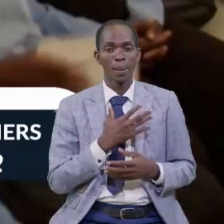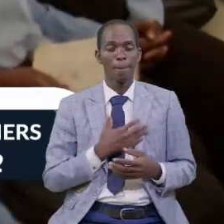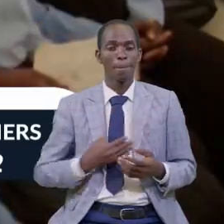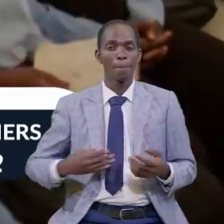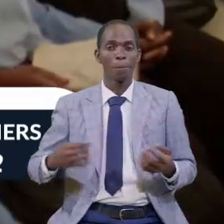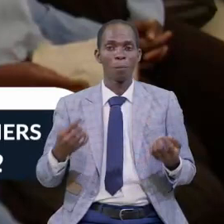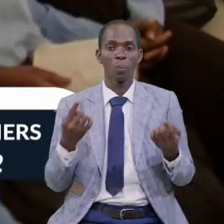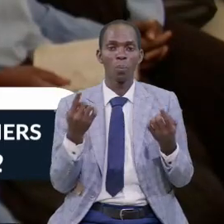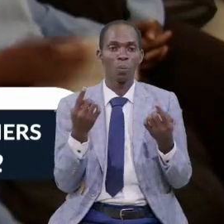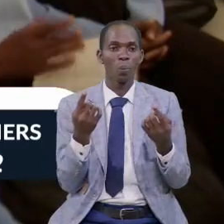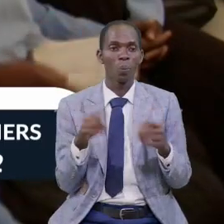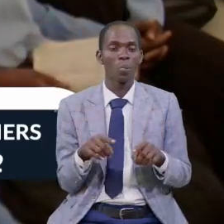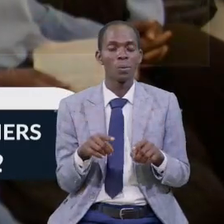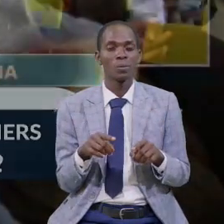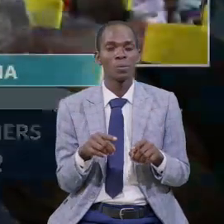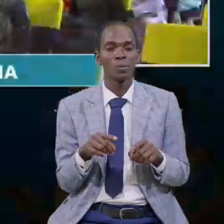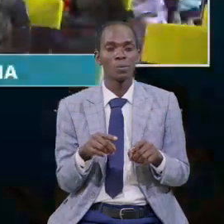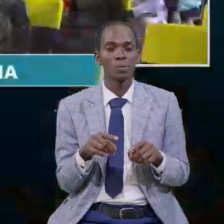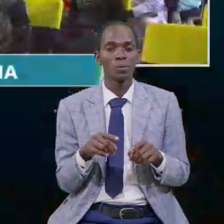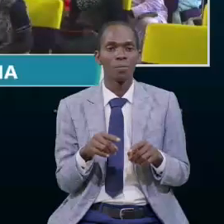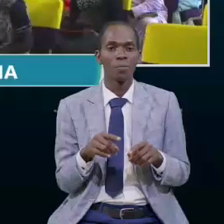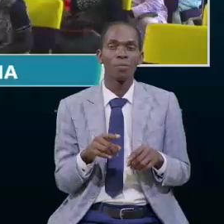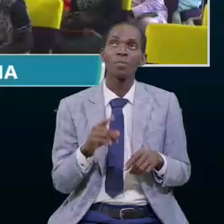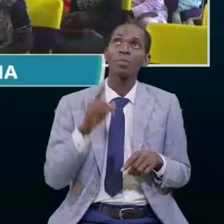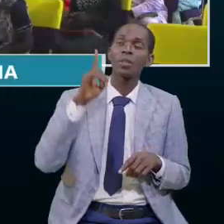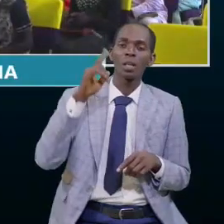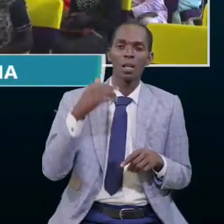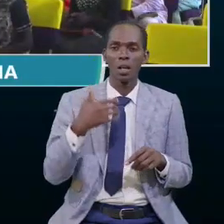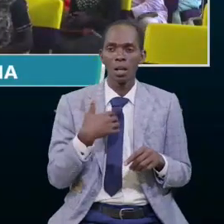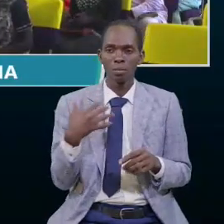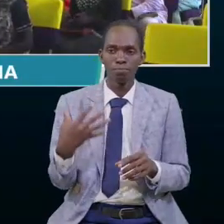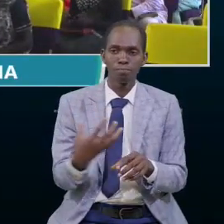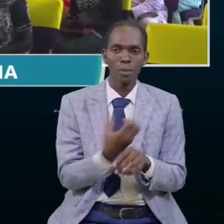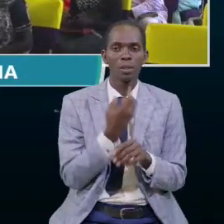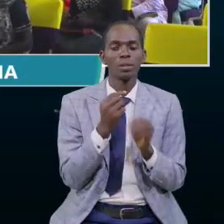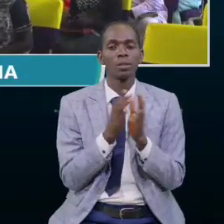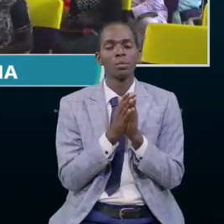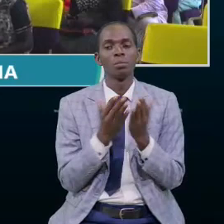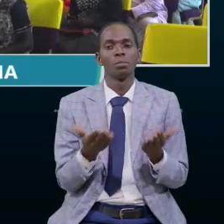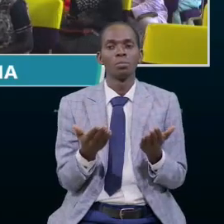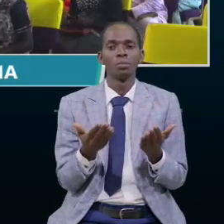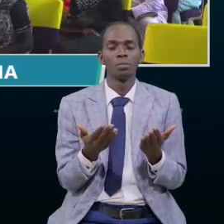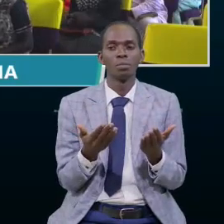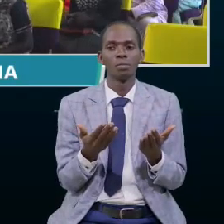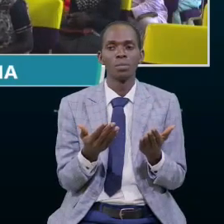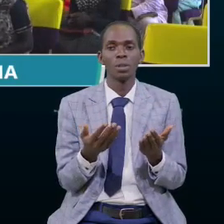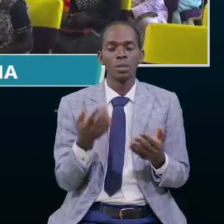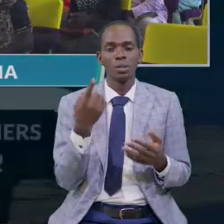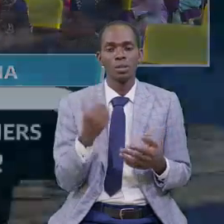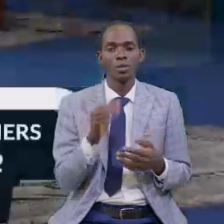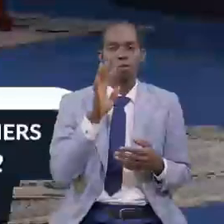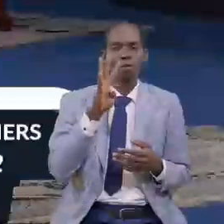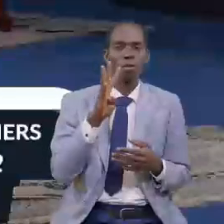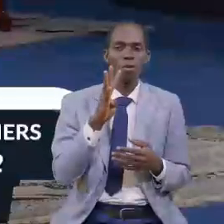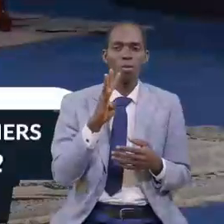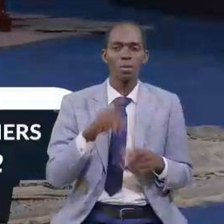he had taken the book, the four beasts, living creatures, and